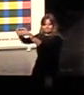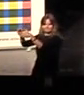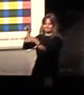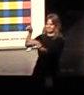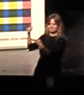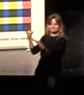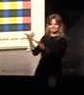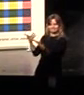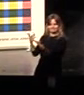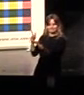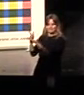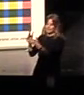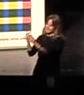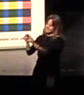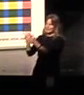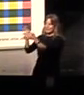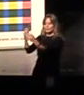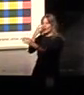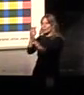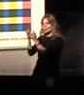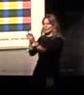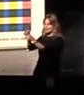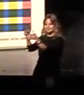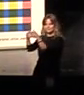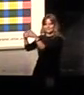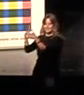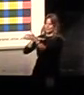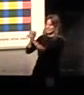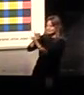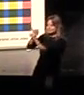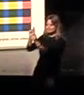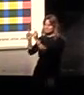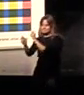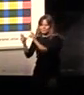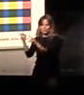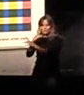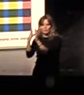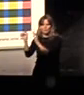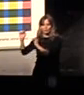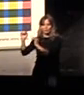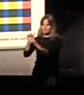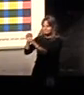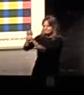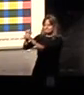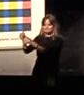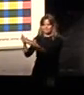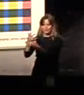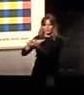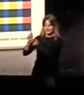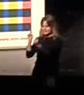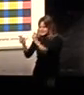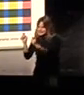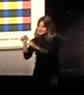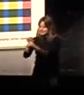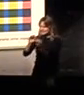a part of the old world they have to be models and remodeling the imaginary proposing